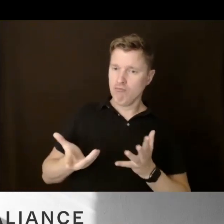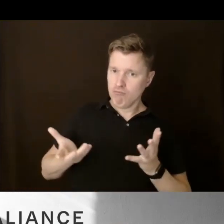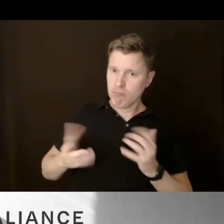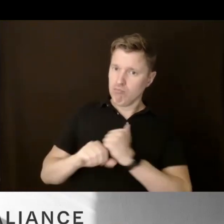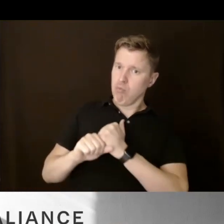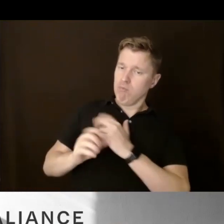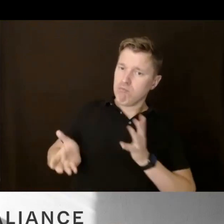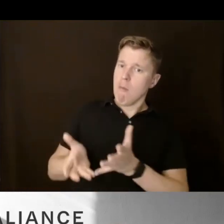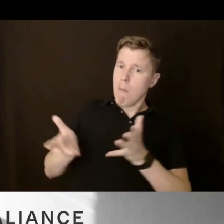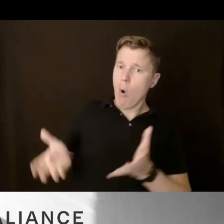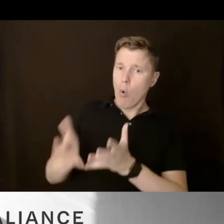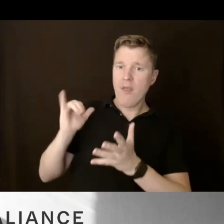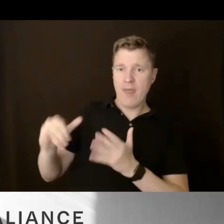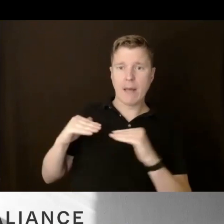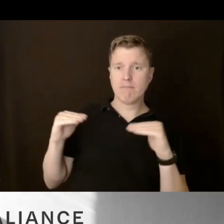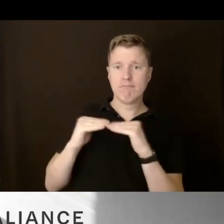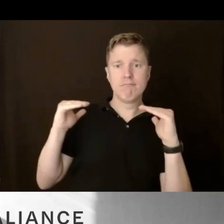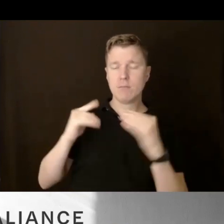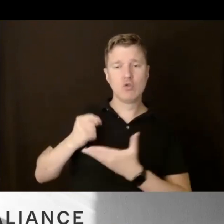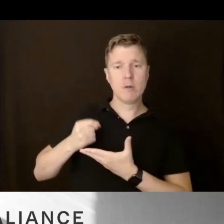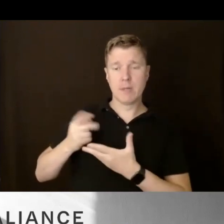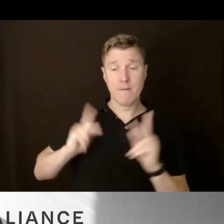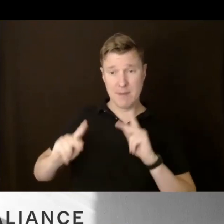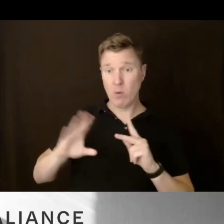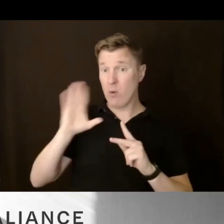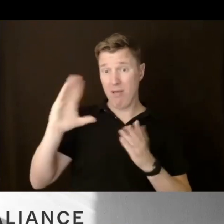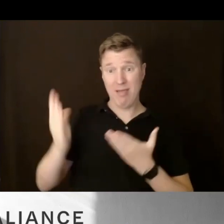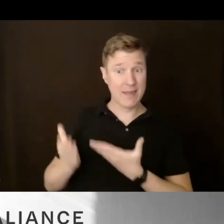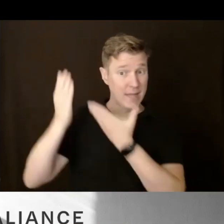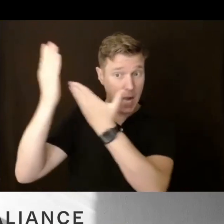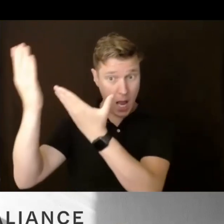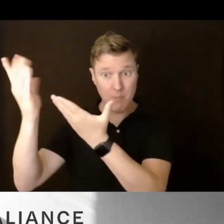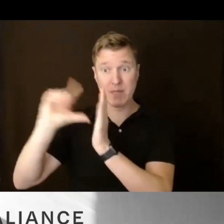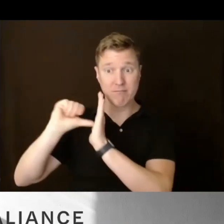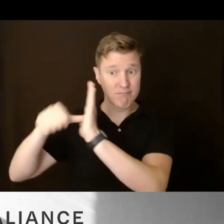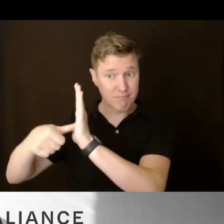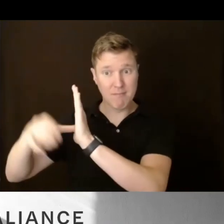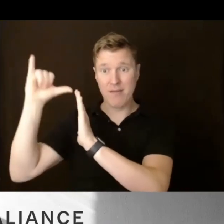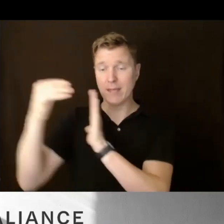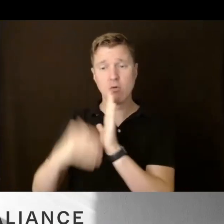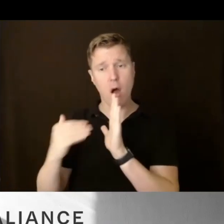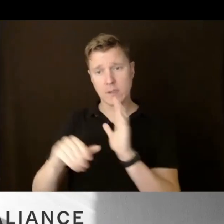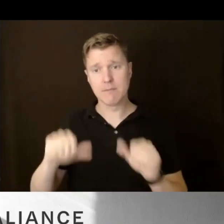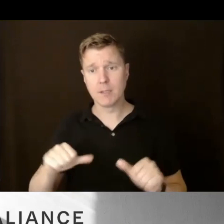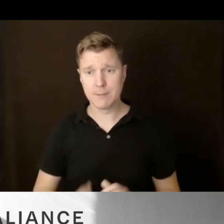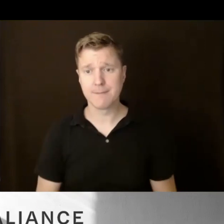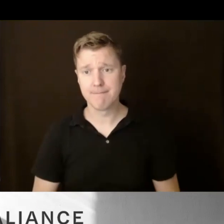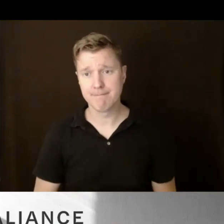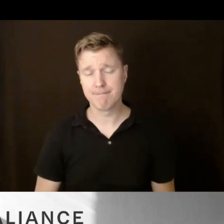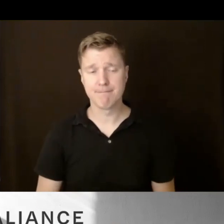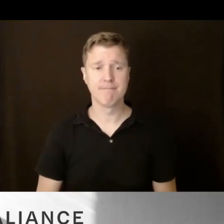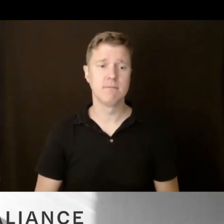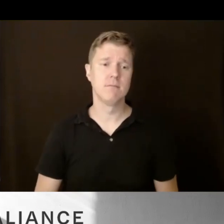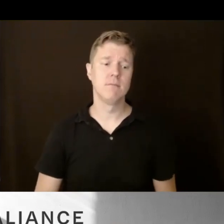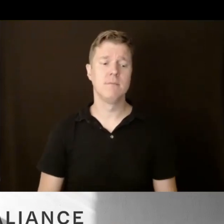and we will highlight that and lift that up as often as we can and wherever we can. We